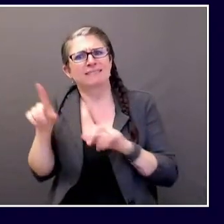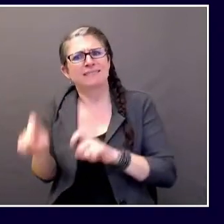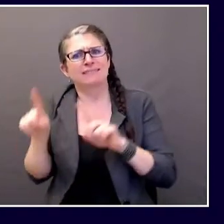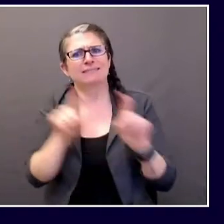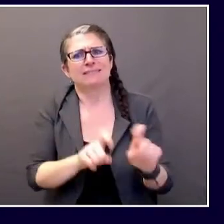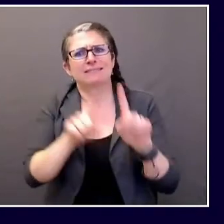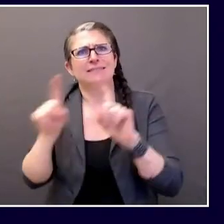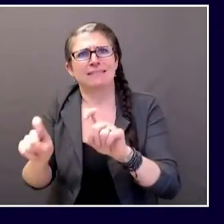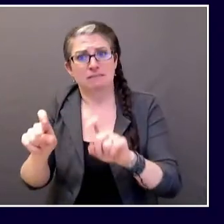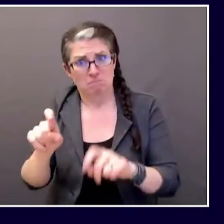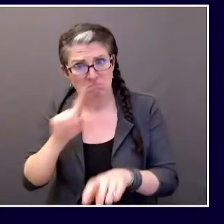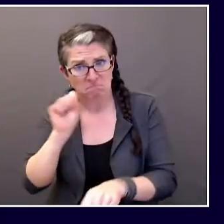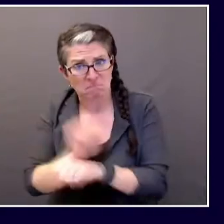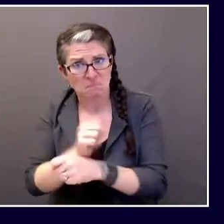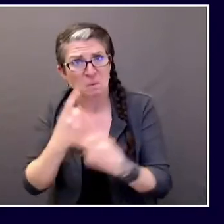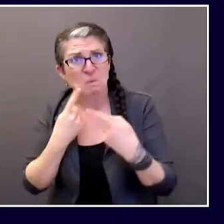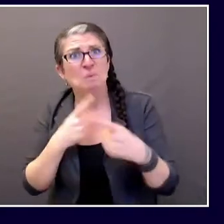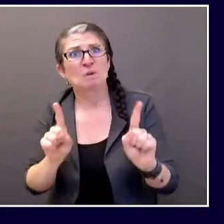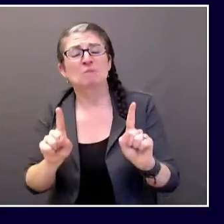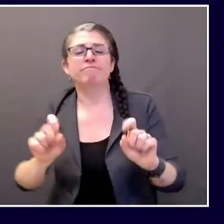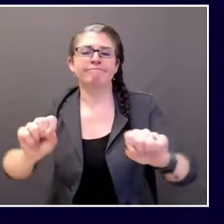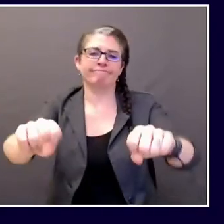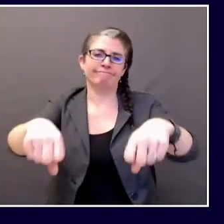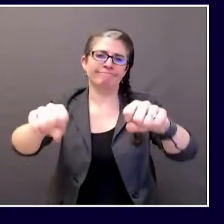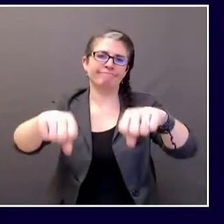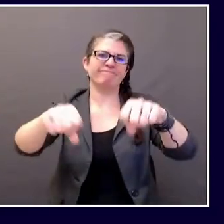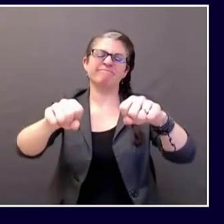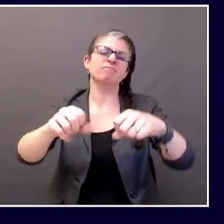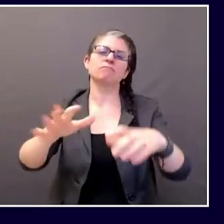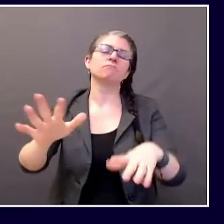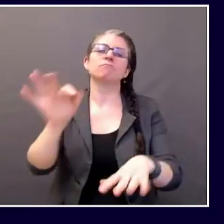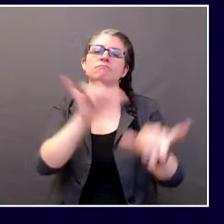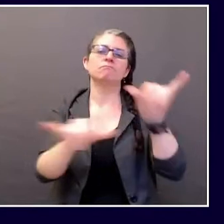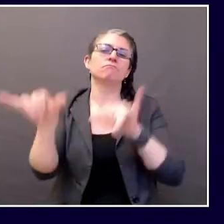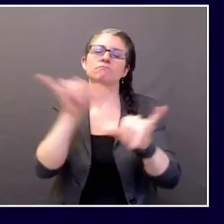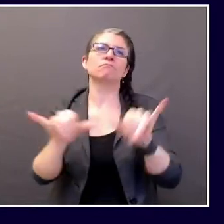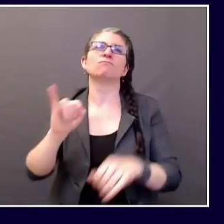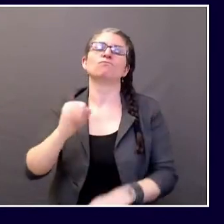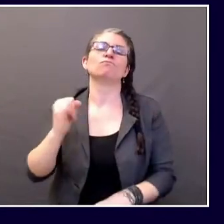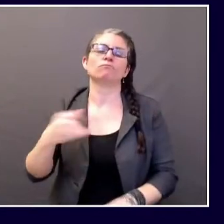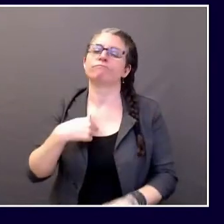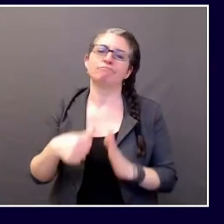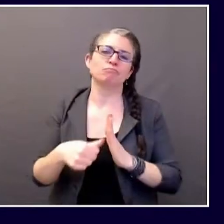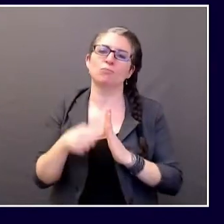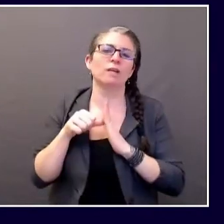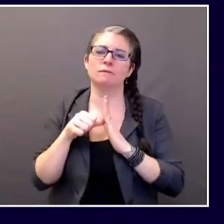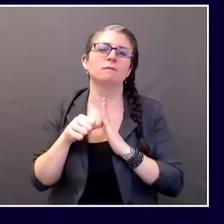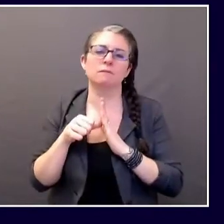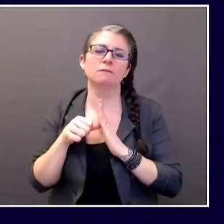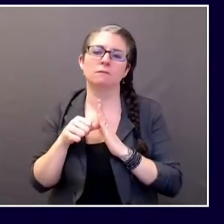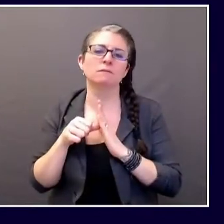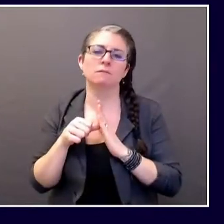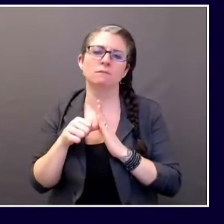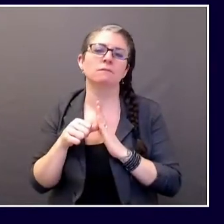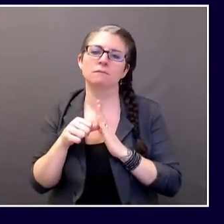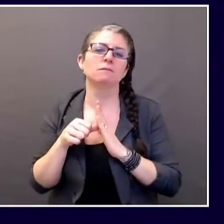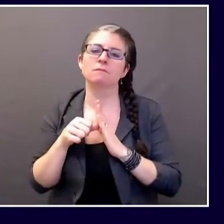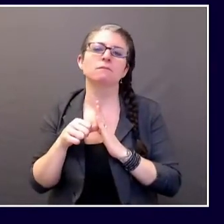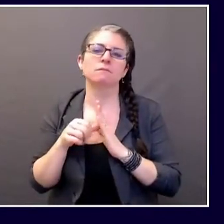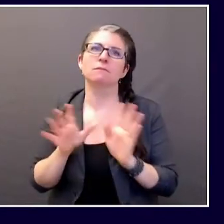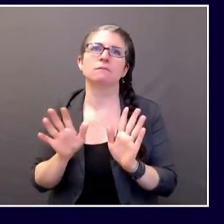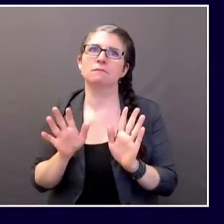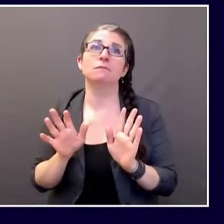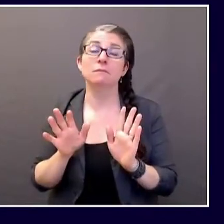because it can be safely administered in one dose alone, it's the type of vaccine that we can bring to individuals rather than